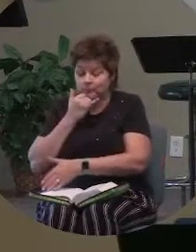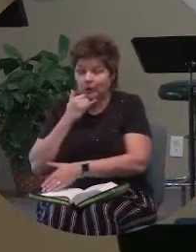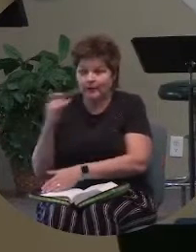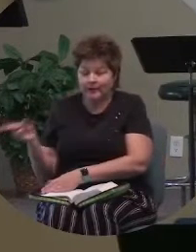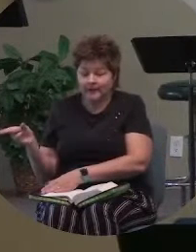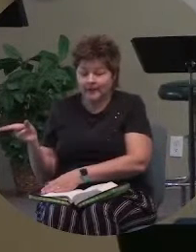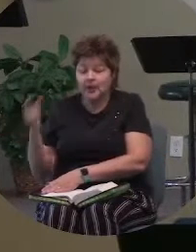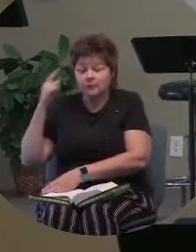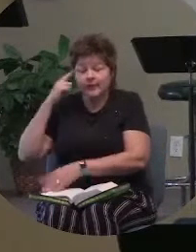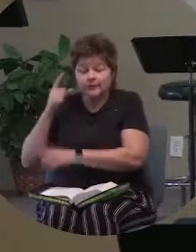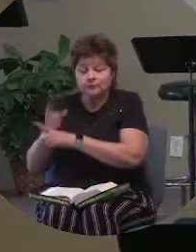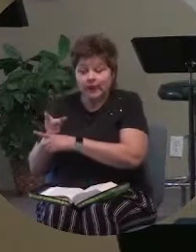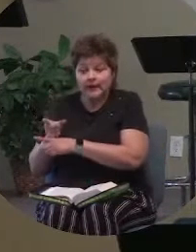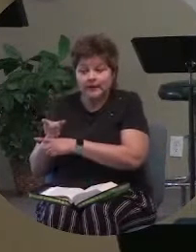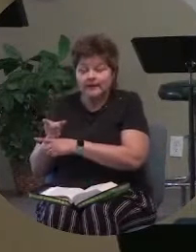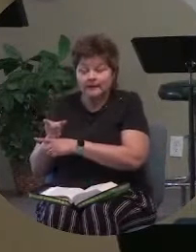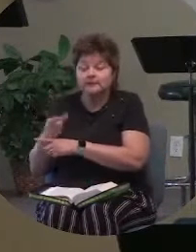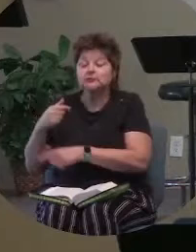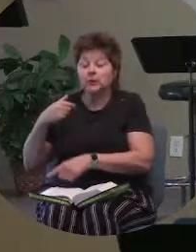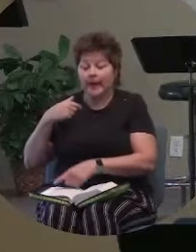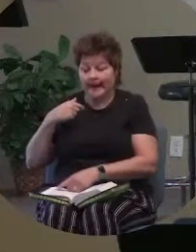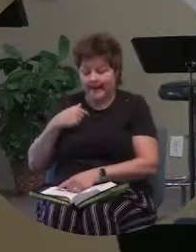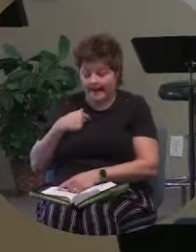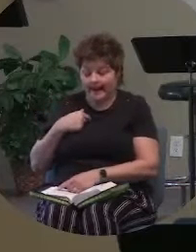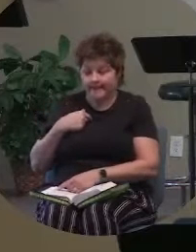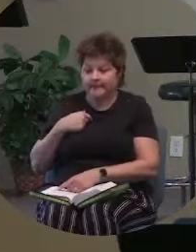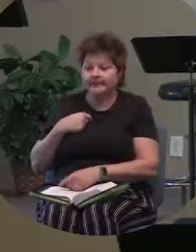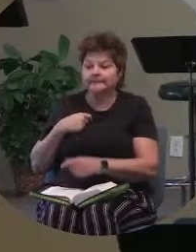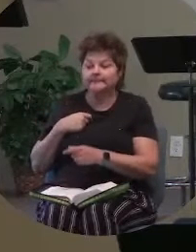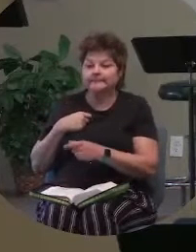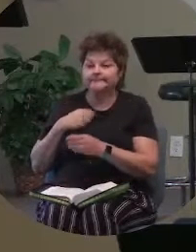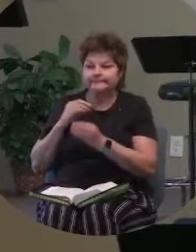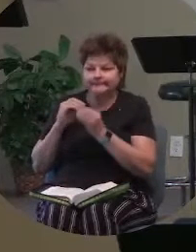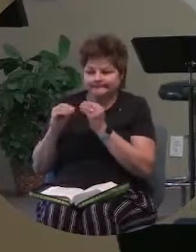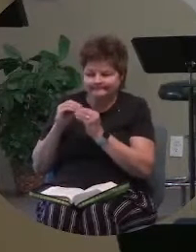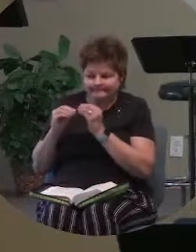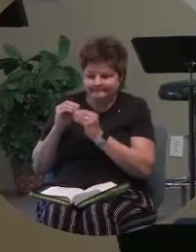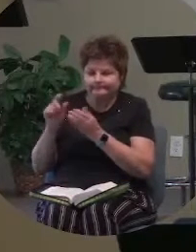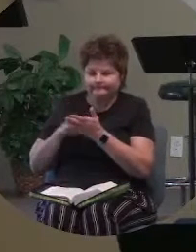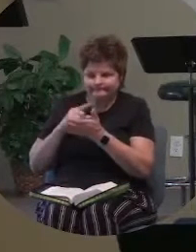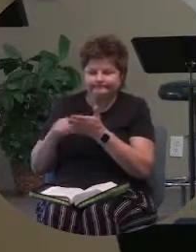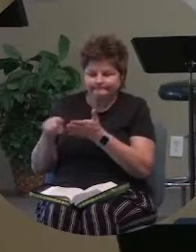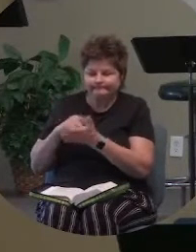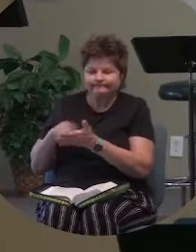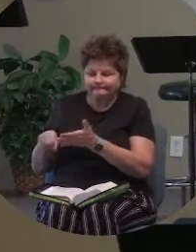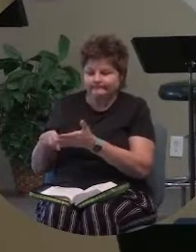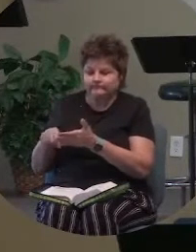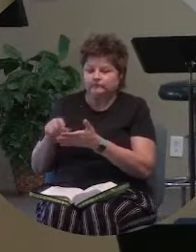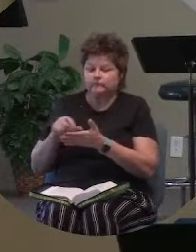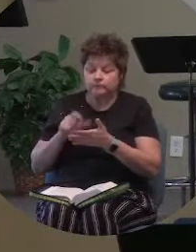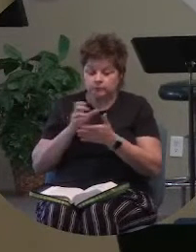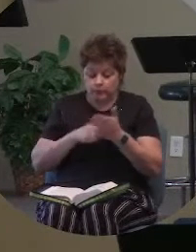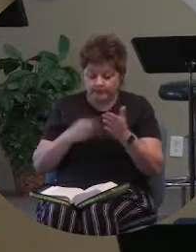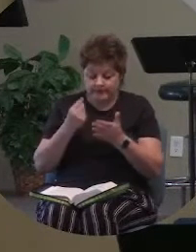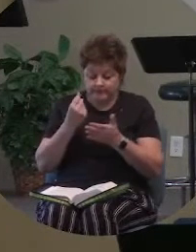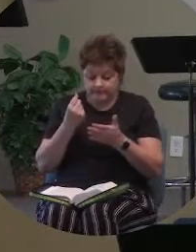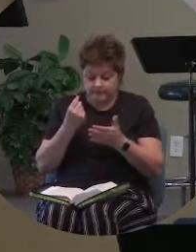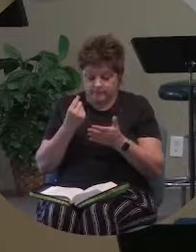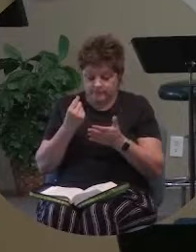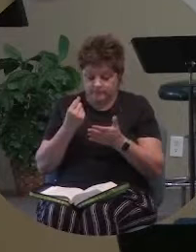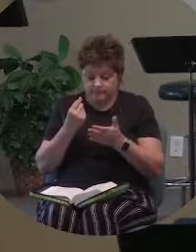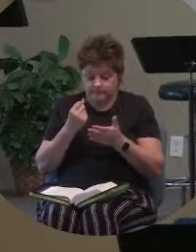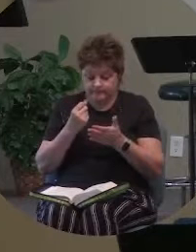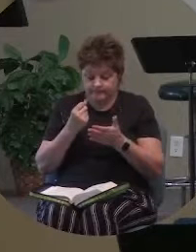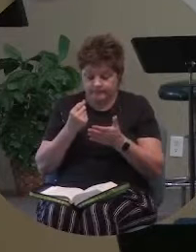You think it's the right way, so I'm going to do some correction. Chapter 11 is the corrective verse in the